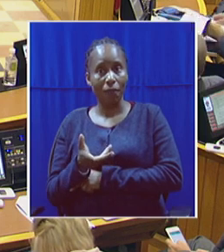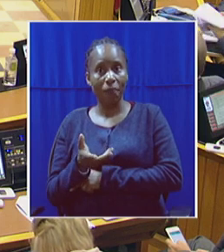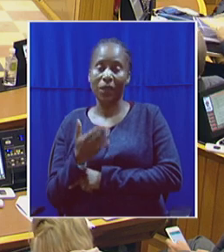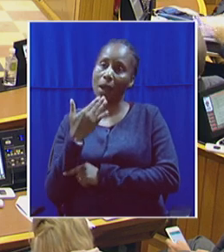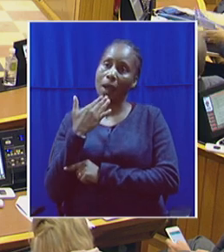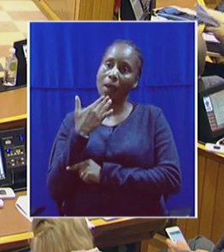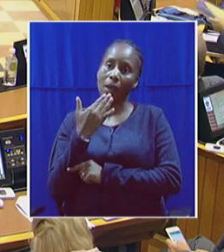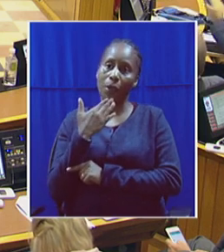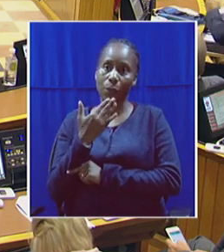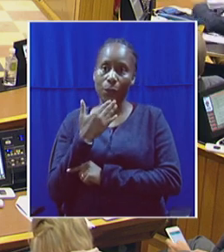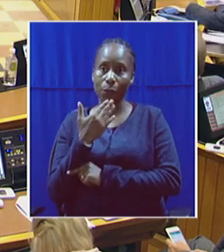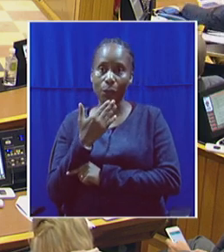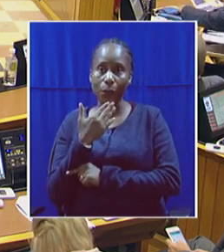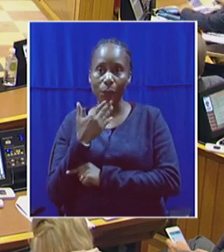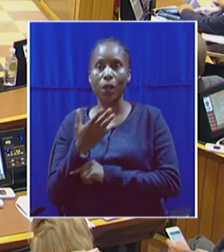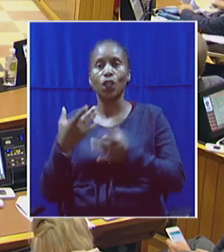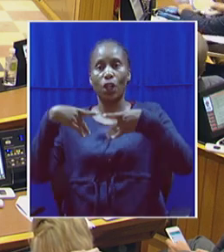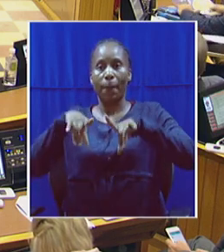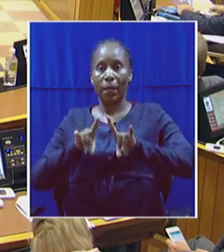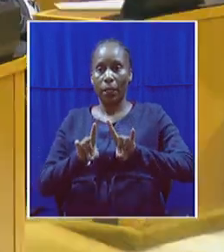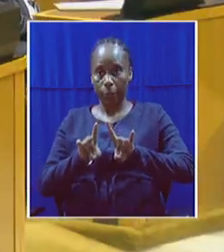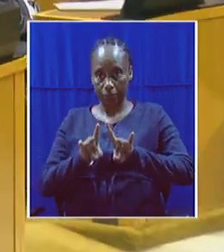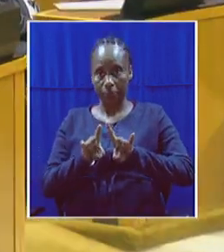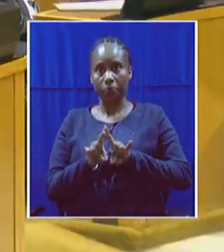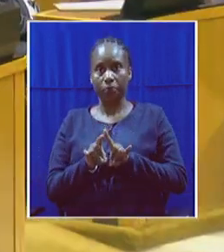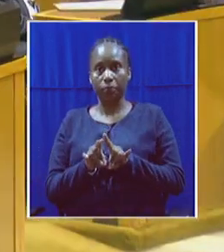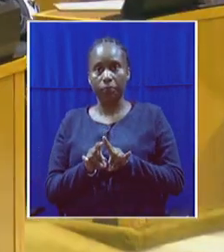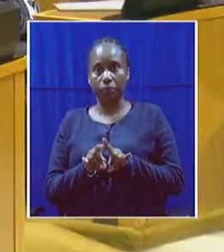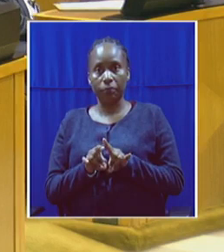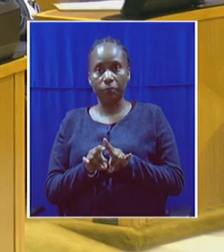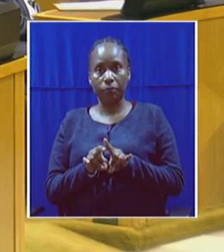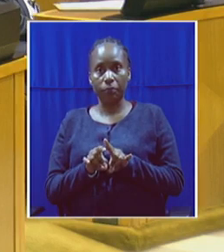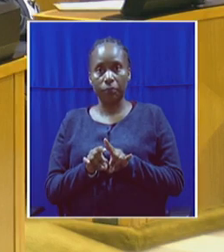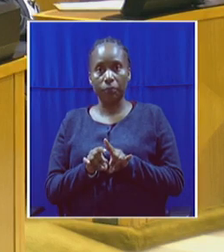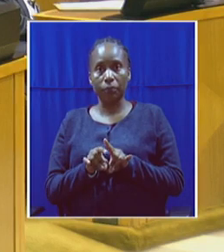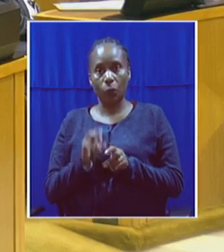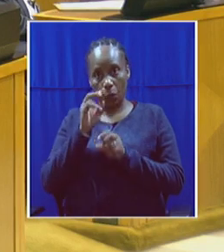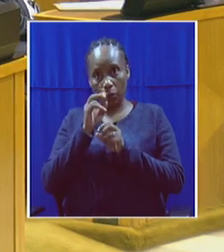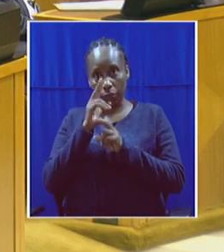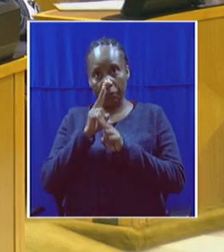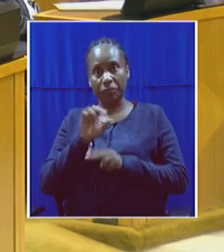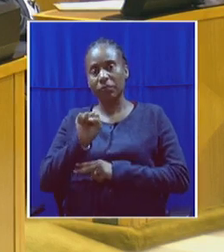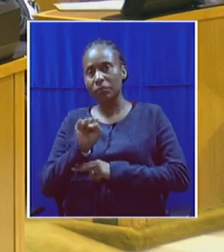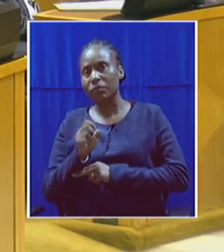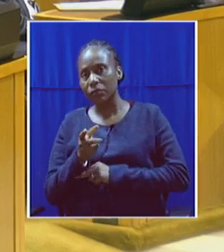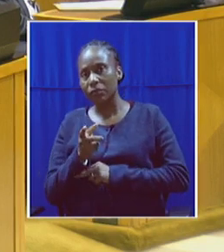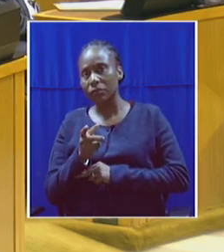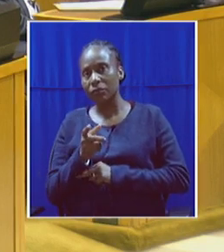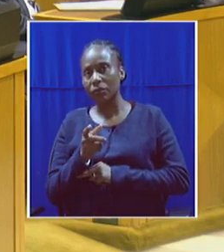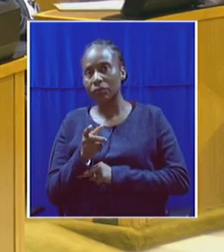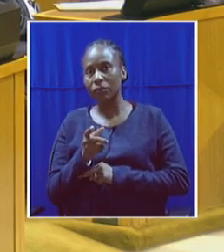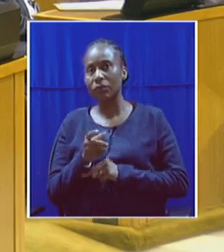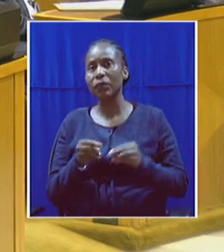thanks how chairperson the U so the mprd amendment bill was passed by the